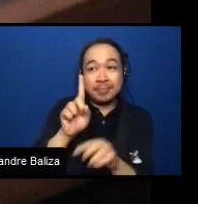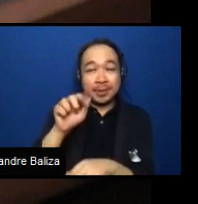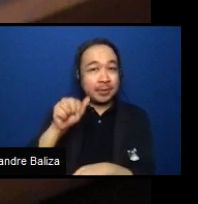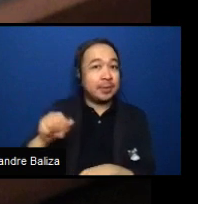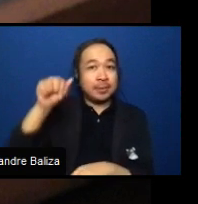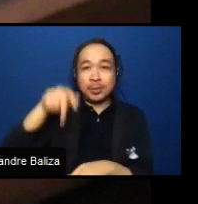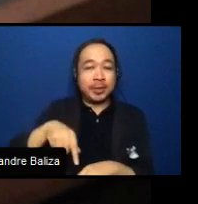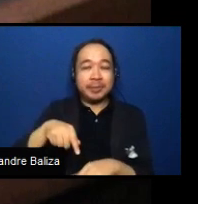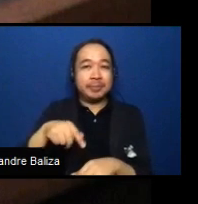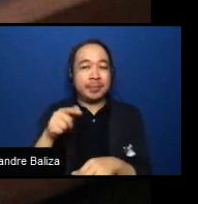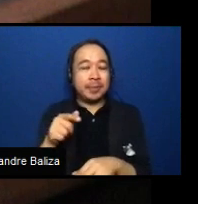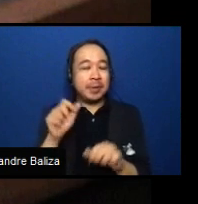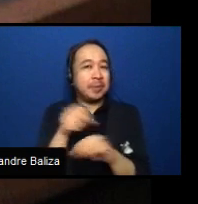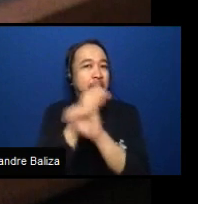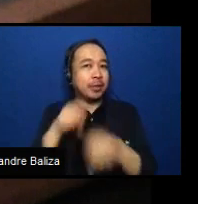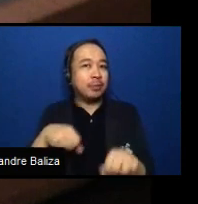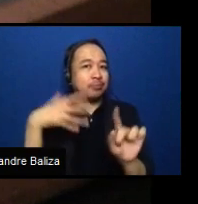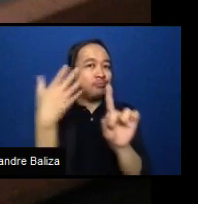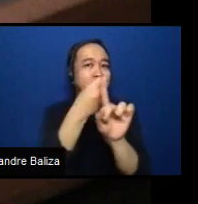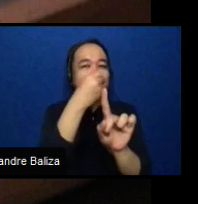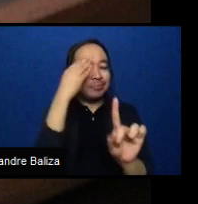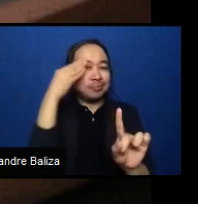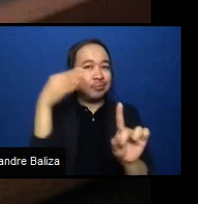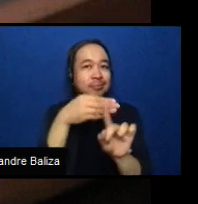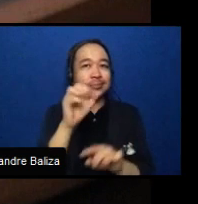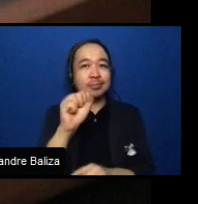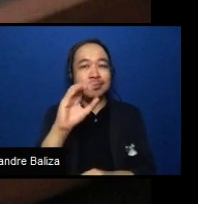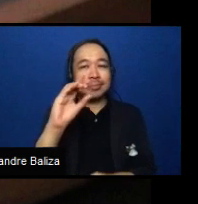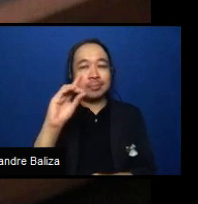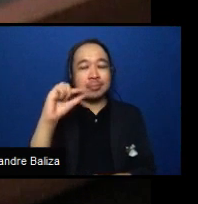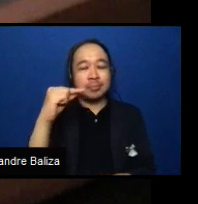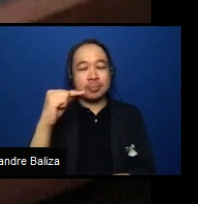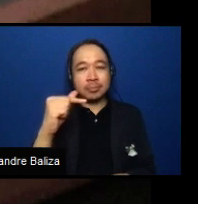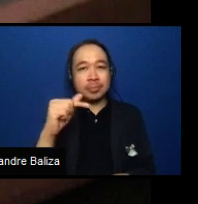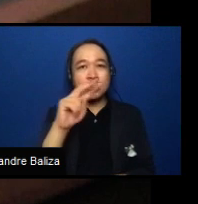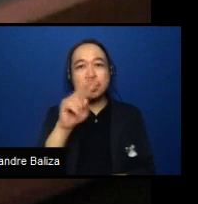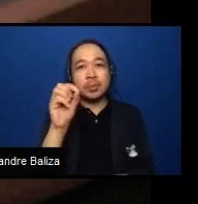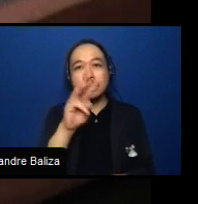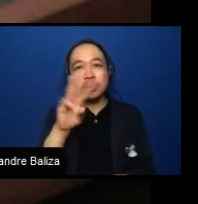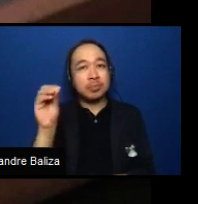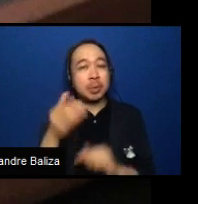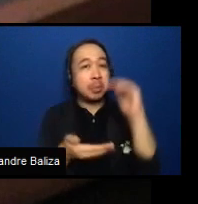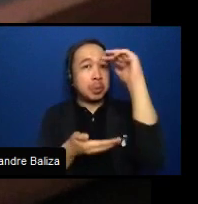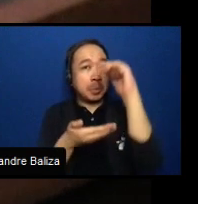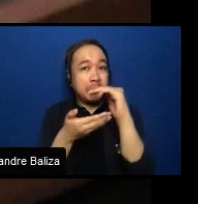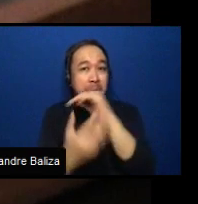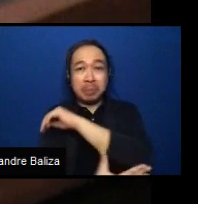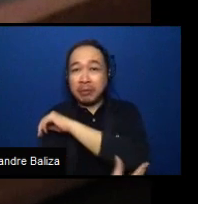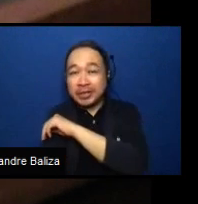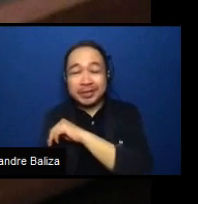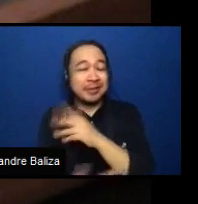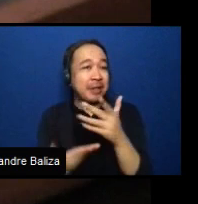by 2030. Rising inequalities have resulted in increasing poverty, insufficient access to